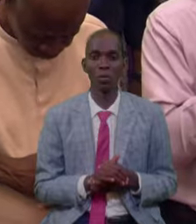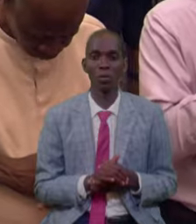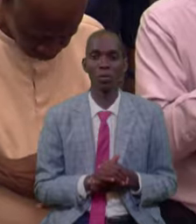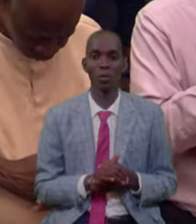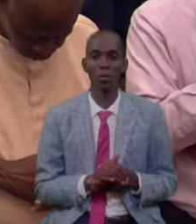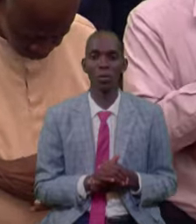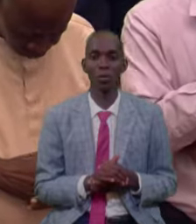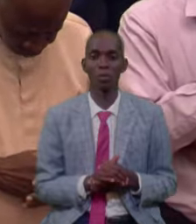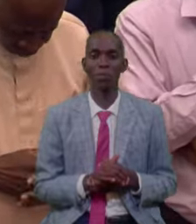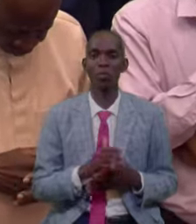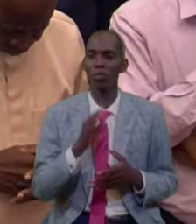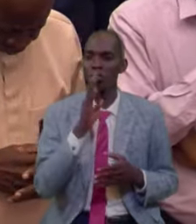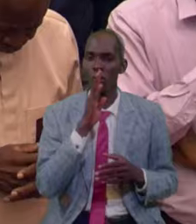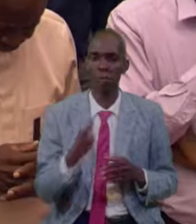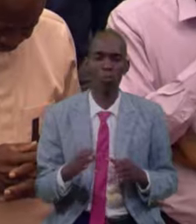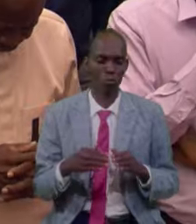Be plain,